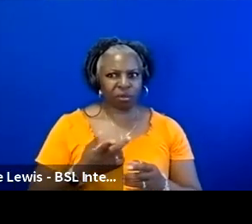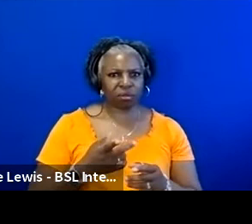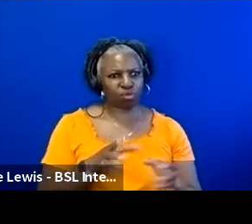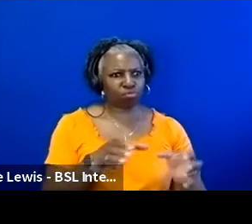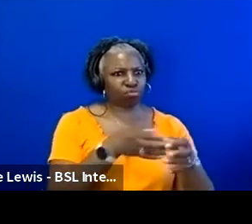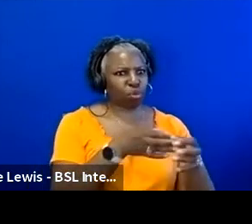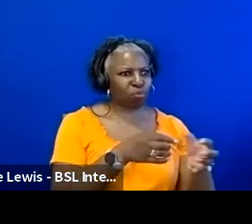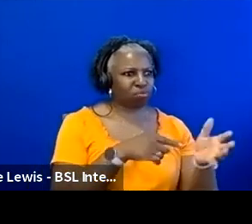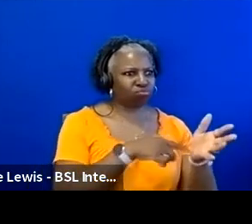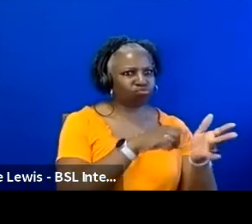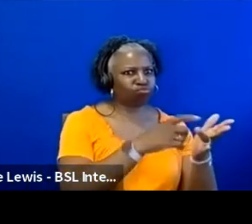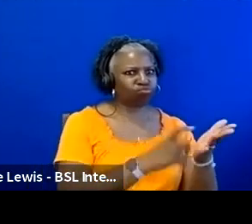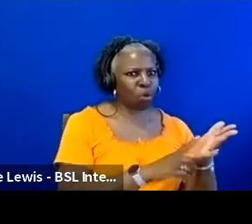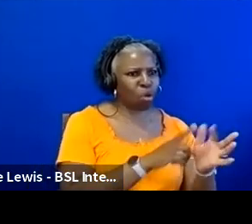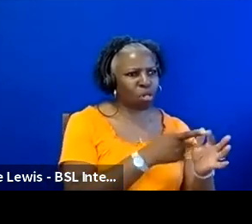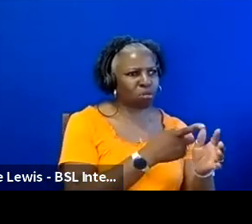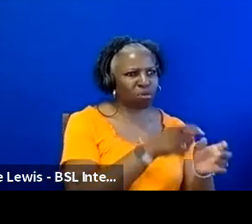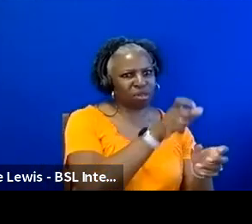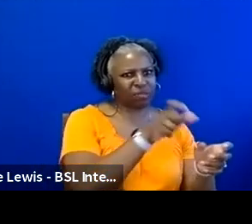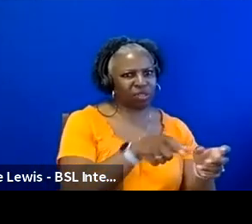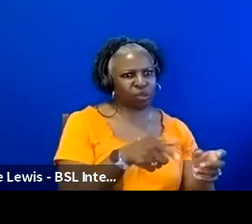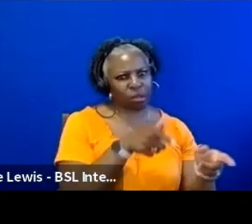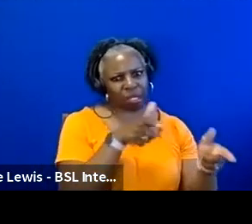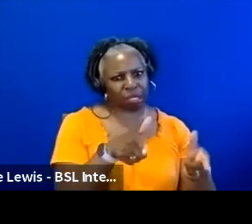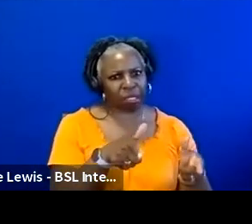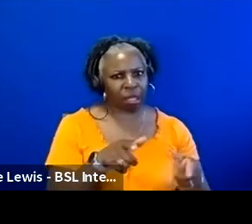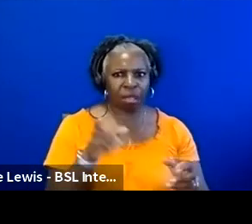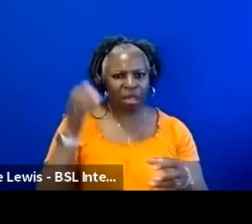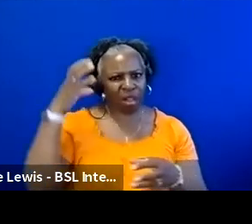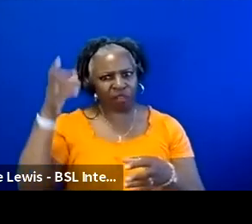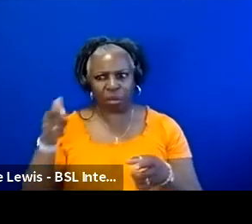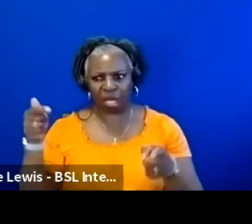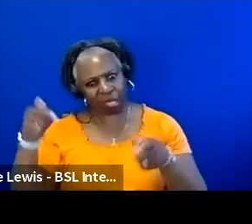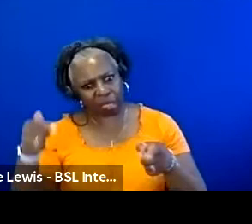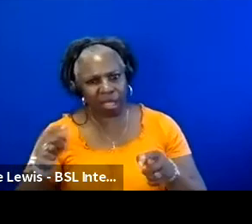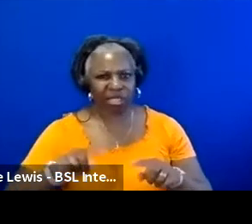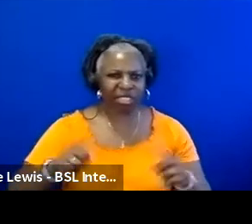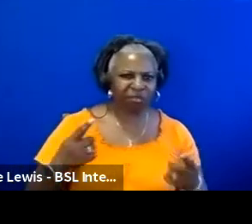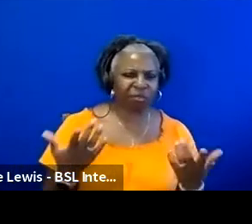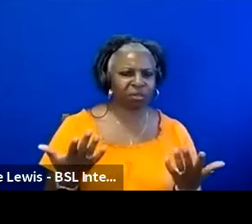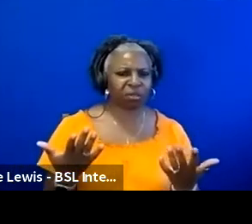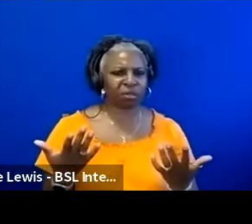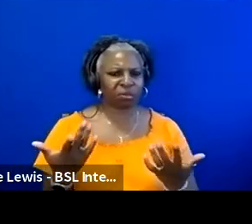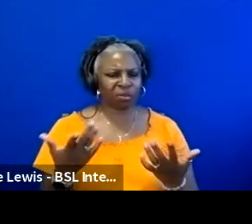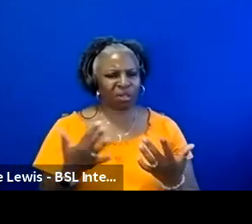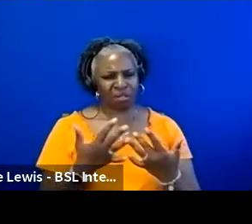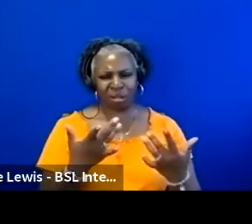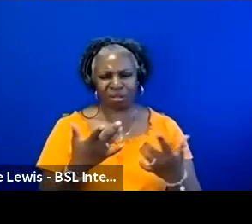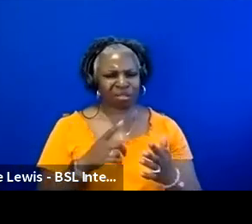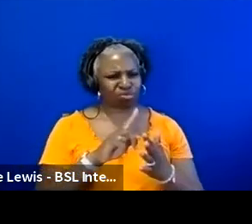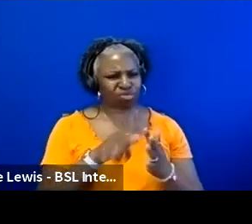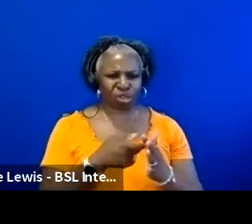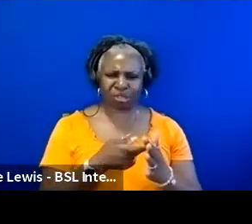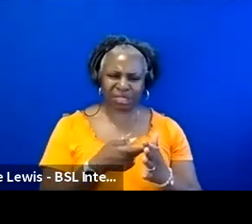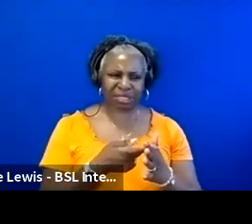And I'm the subject of both. And like a lot of journalists, and especially females,